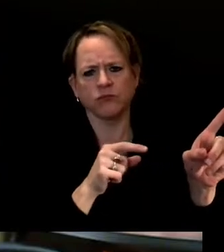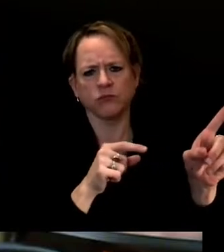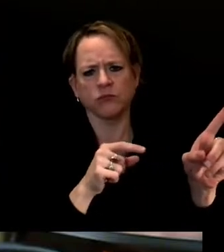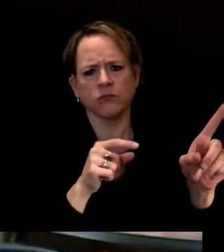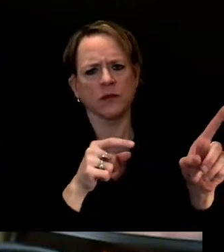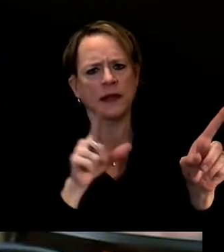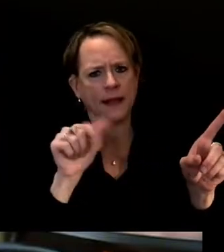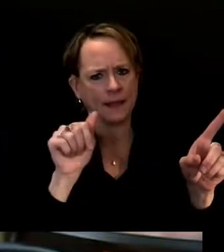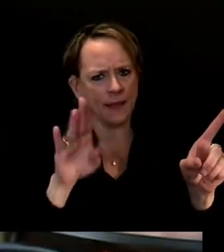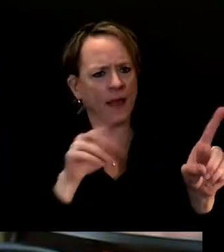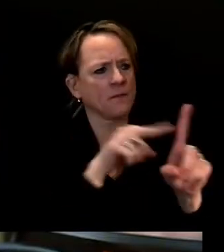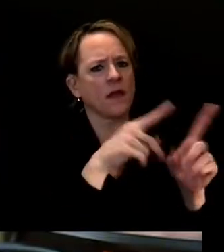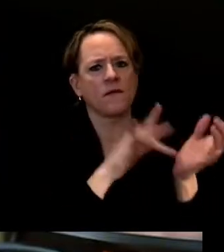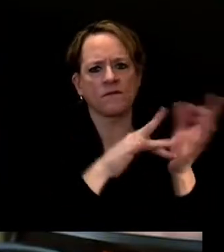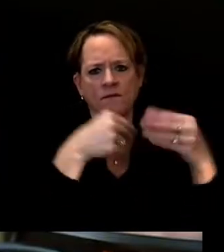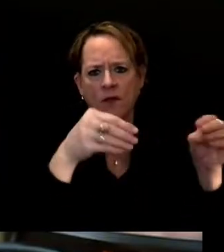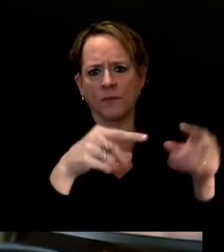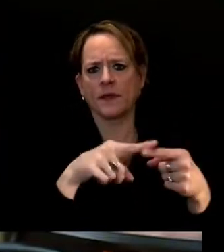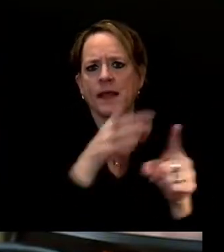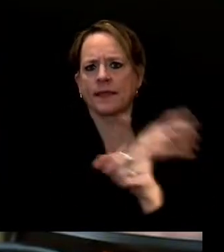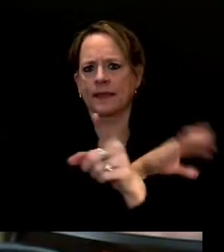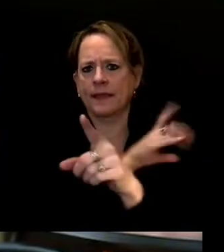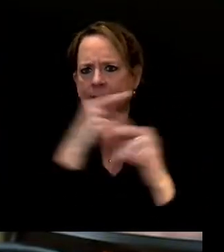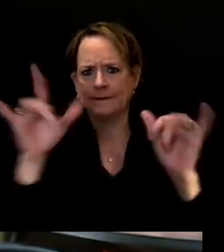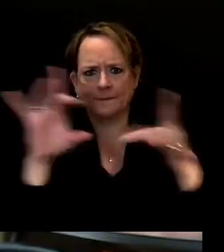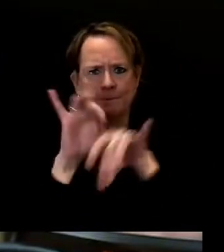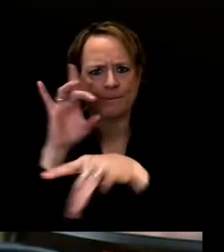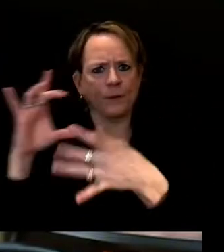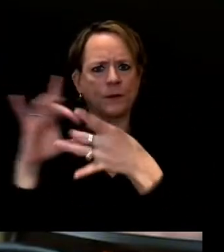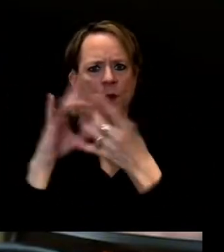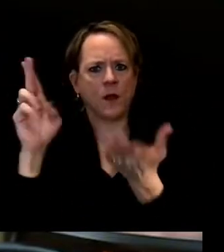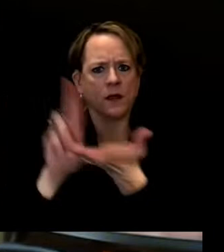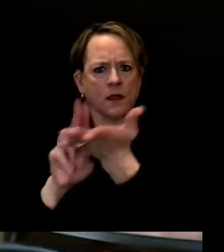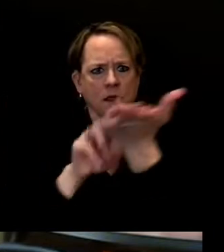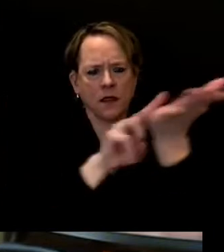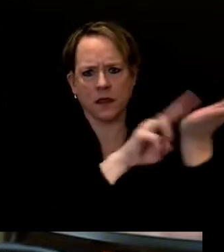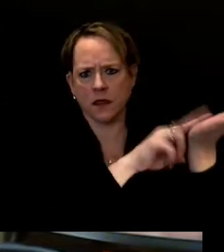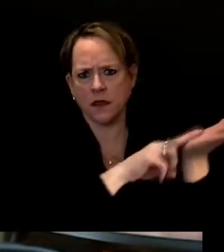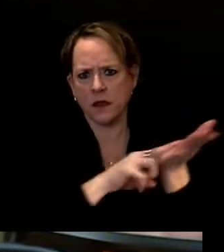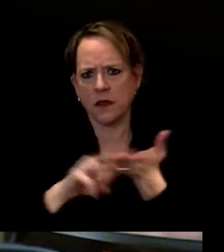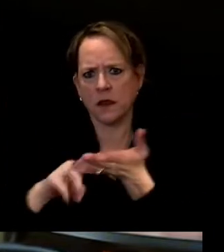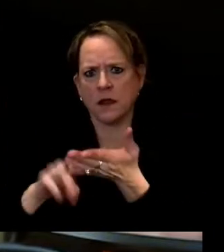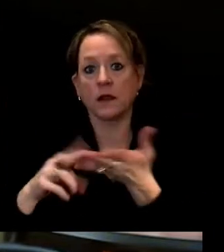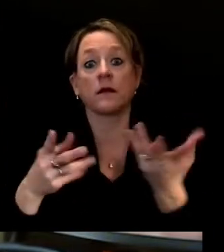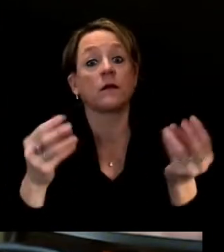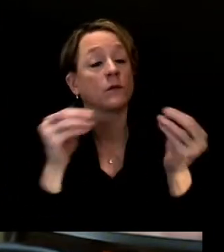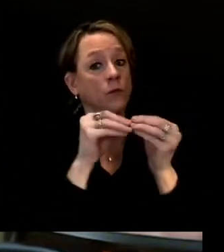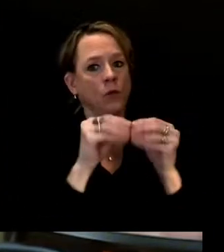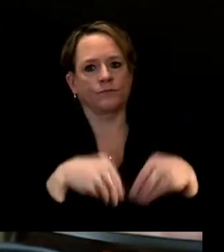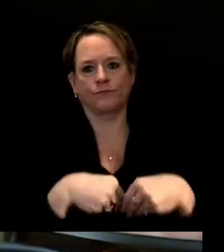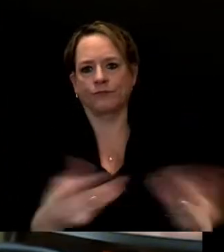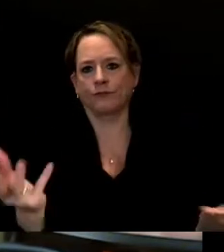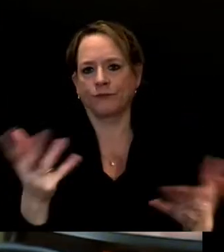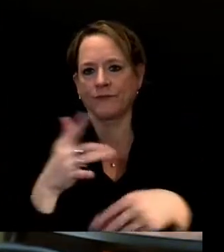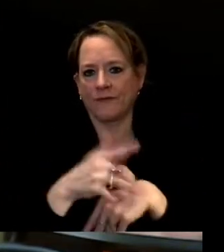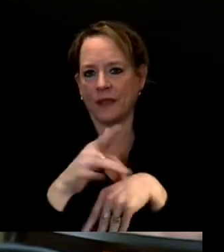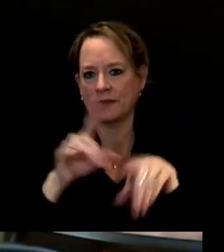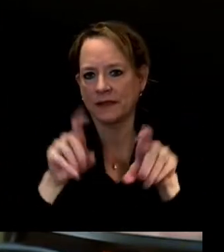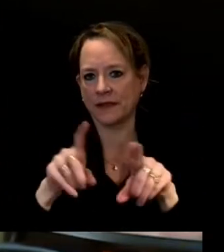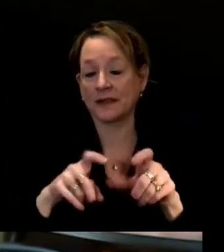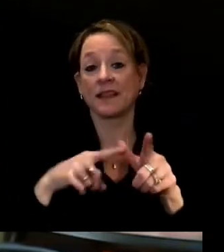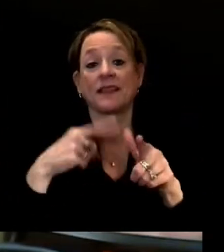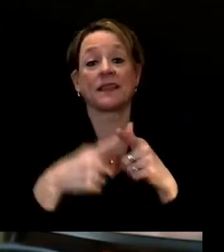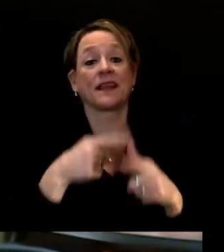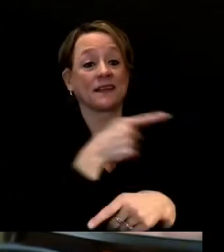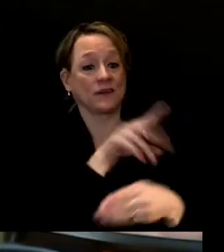and clinics and other providers across the state, public health departments who want to be offering testing. And so what we would